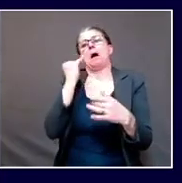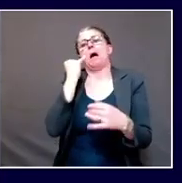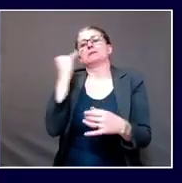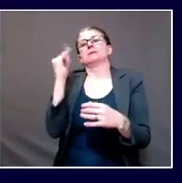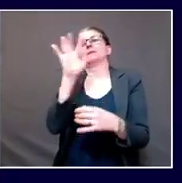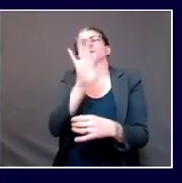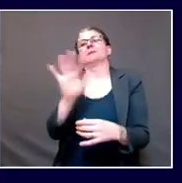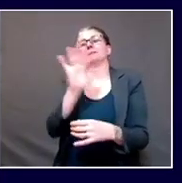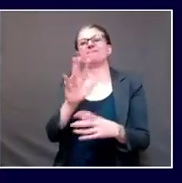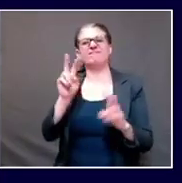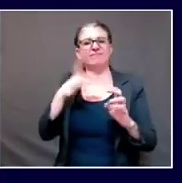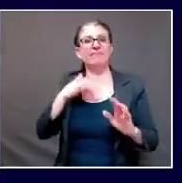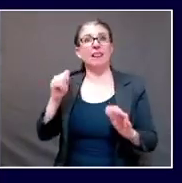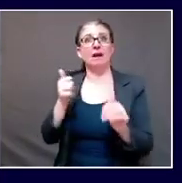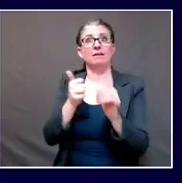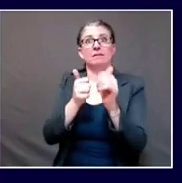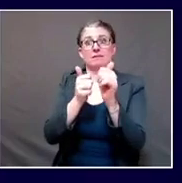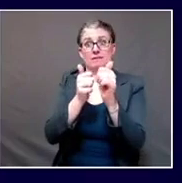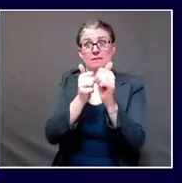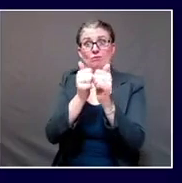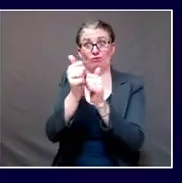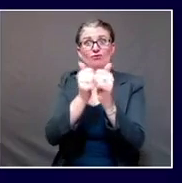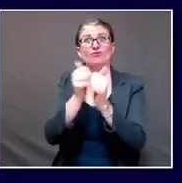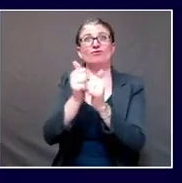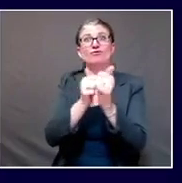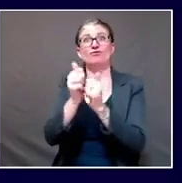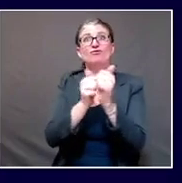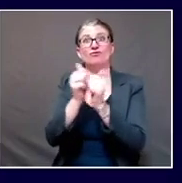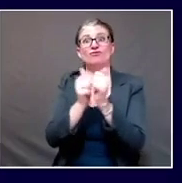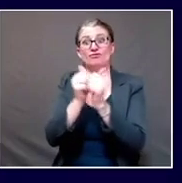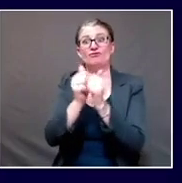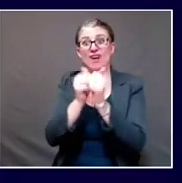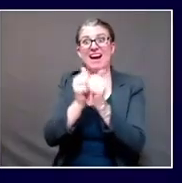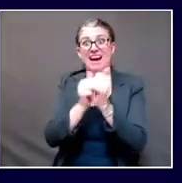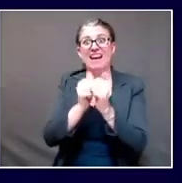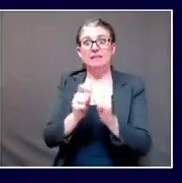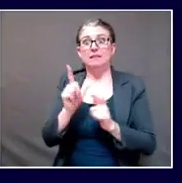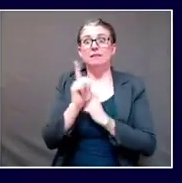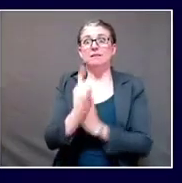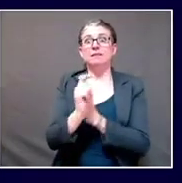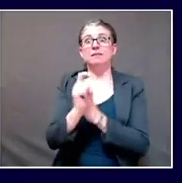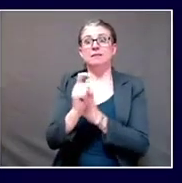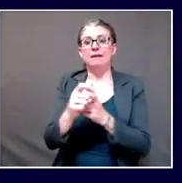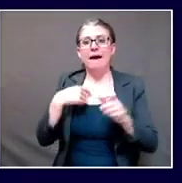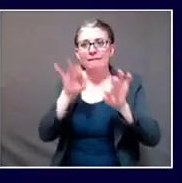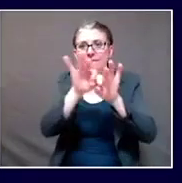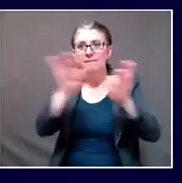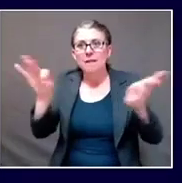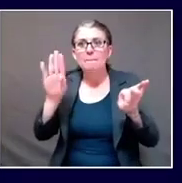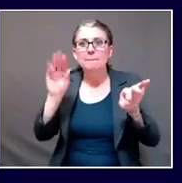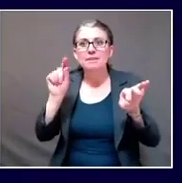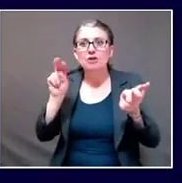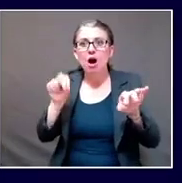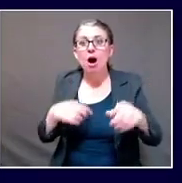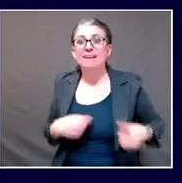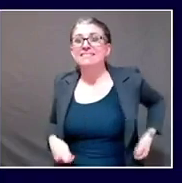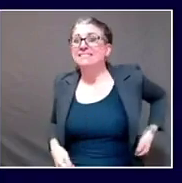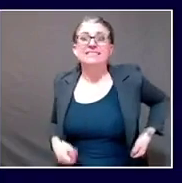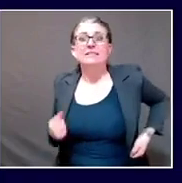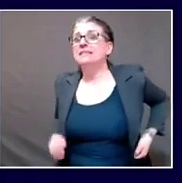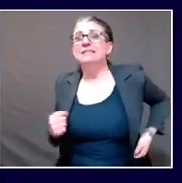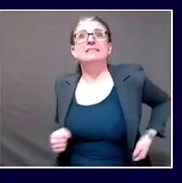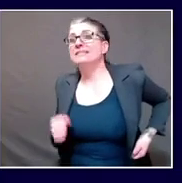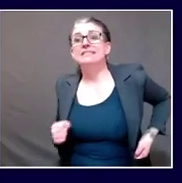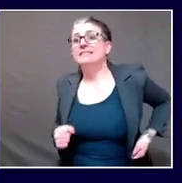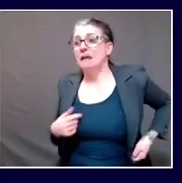so we can accelerate and sprint even further. But I, I don't want to, I don't want to prejudge the situation. There's just so many